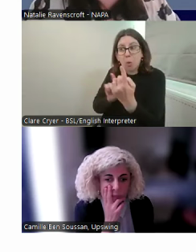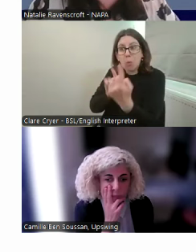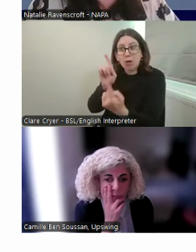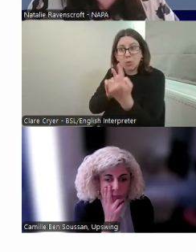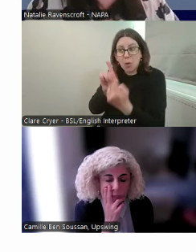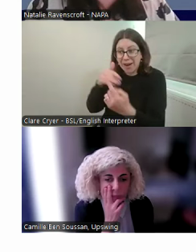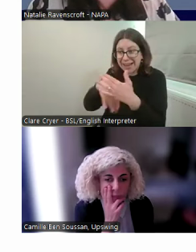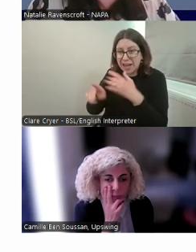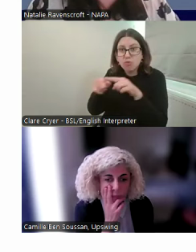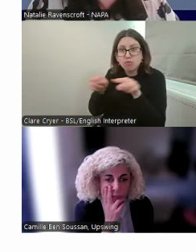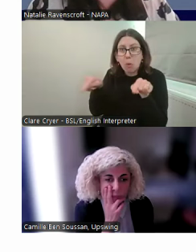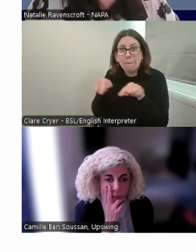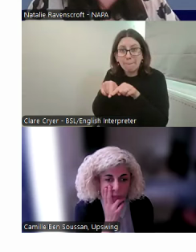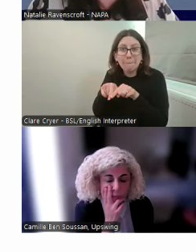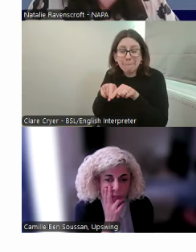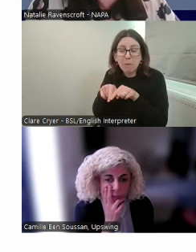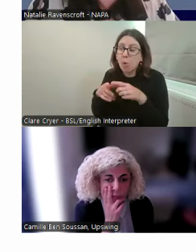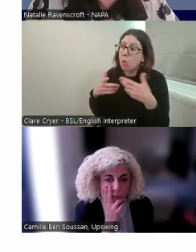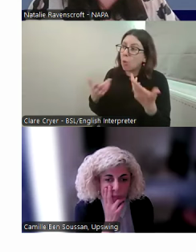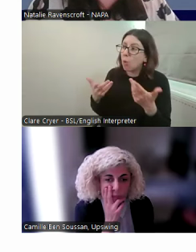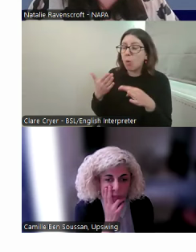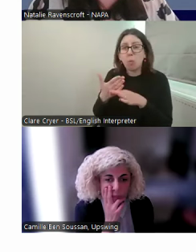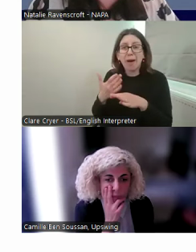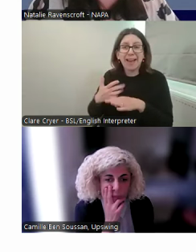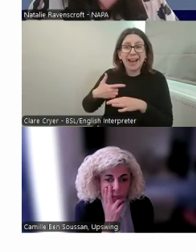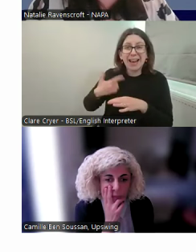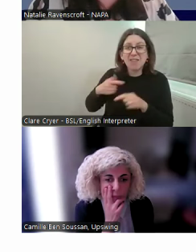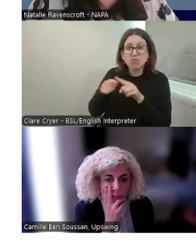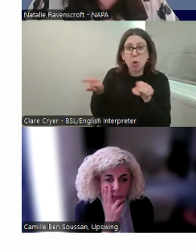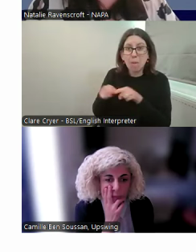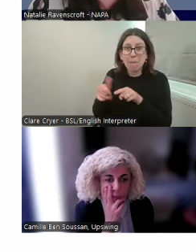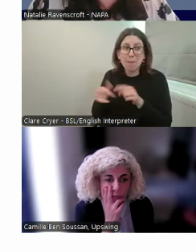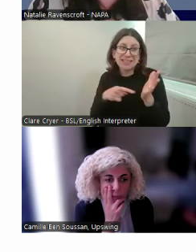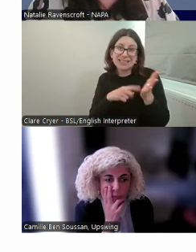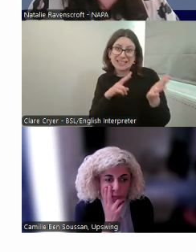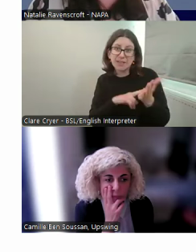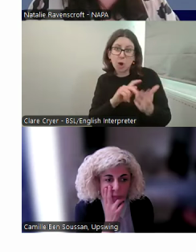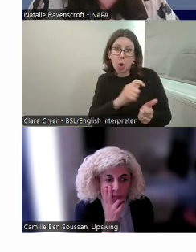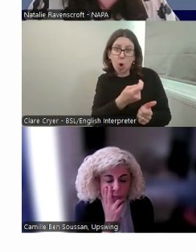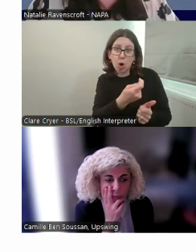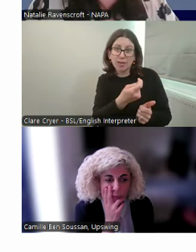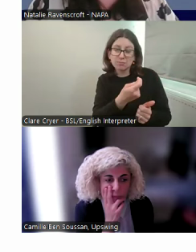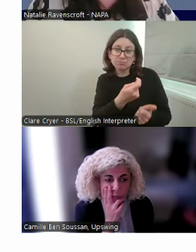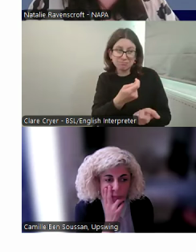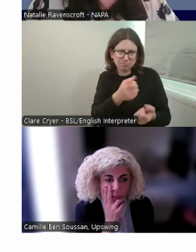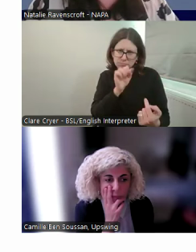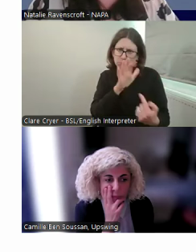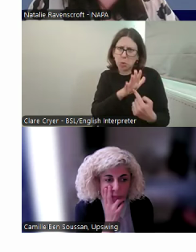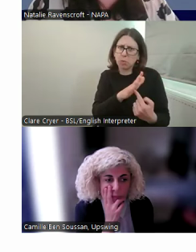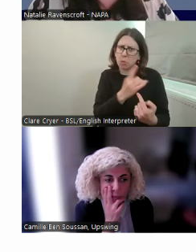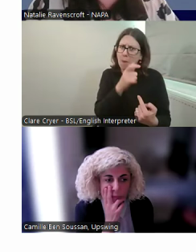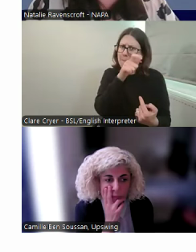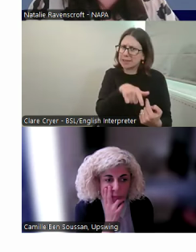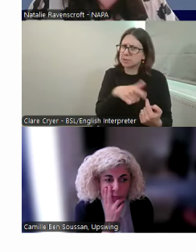room or working in a living room where the TV is on and it's really important for a certain resident to watch a